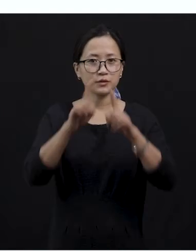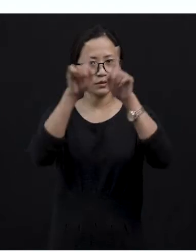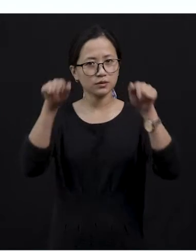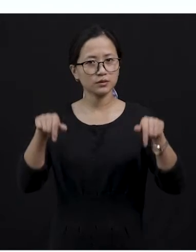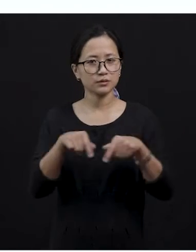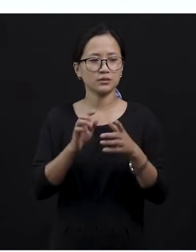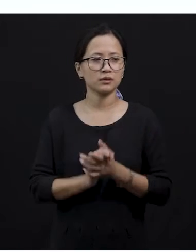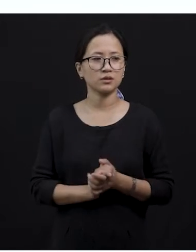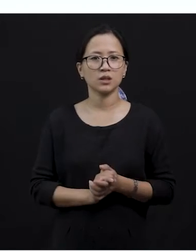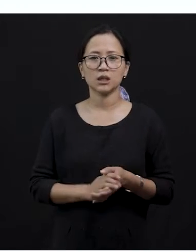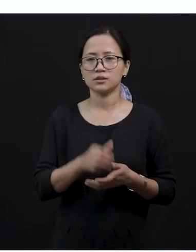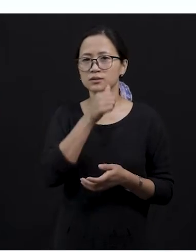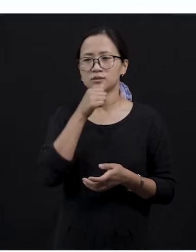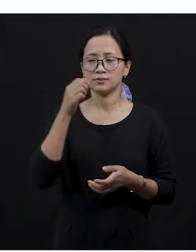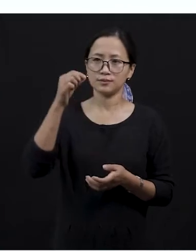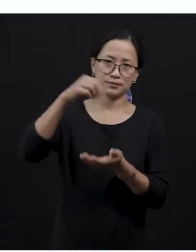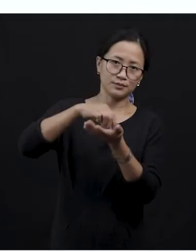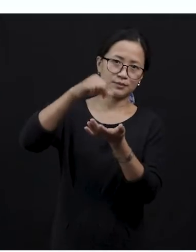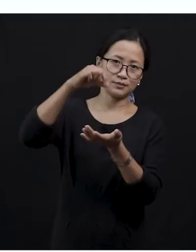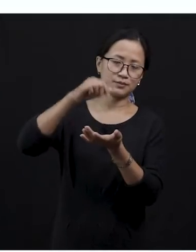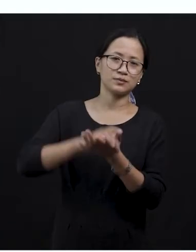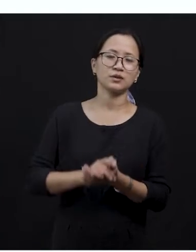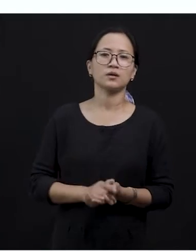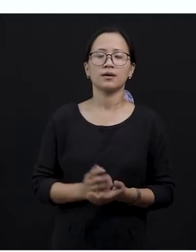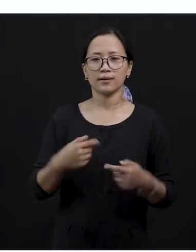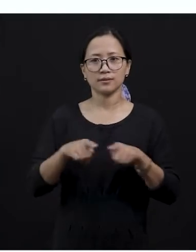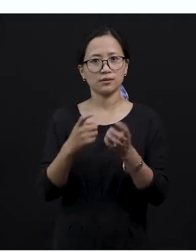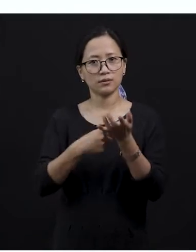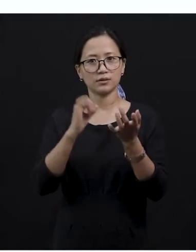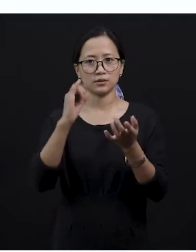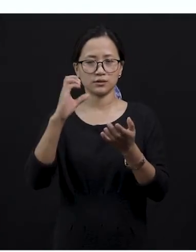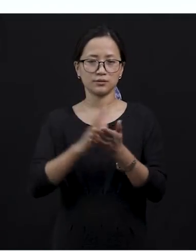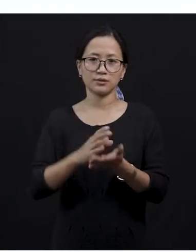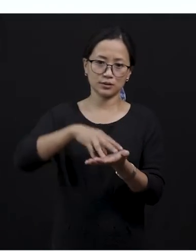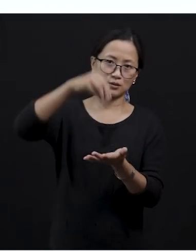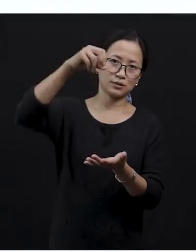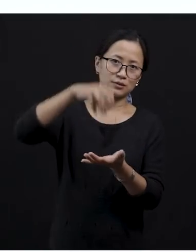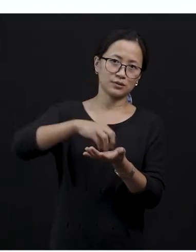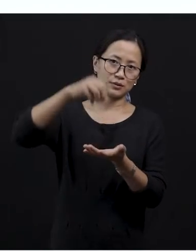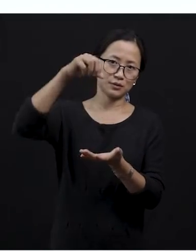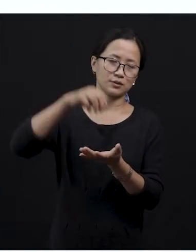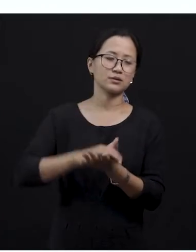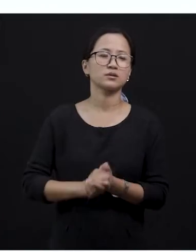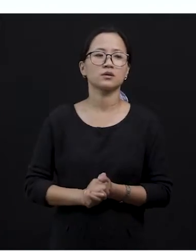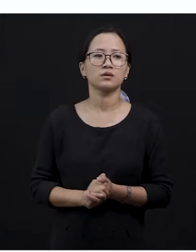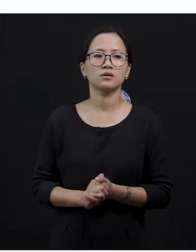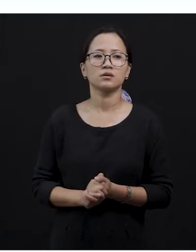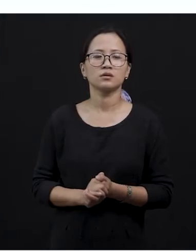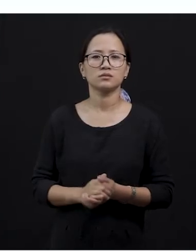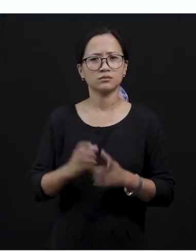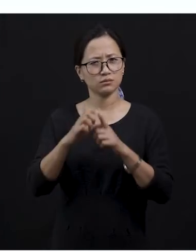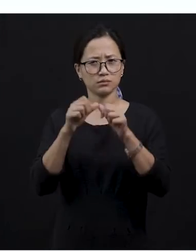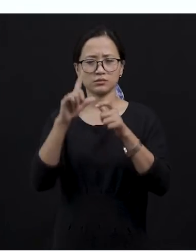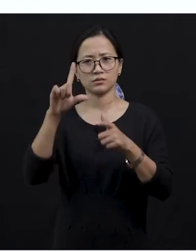this is sugar. Okay? This is rice. These are solids, isn't it? These are solids. Sugar, rice,